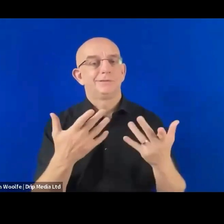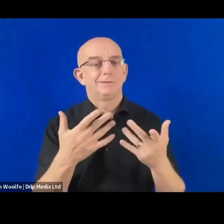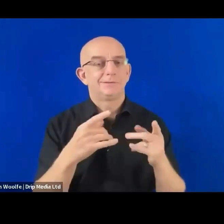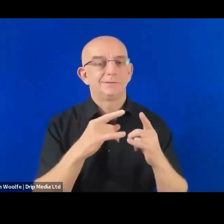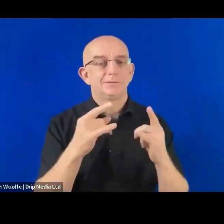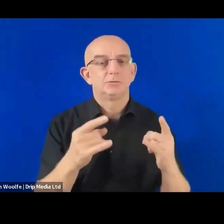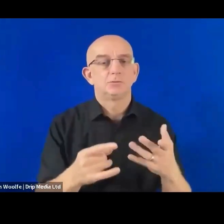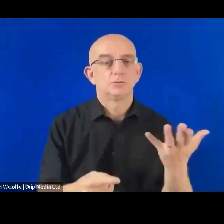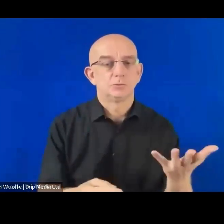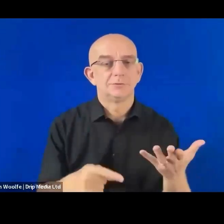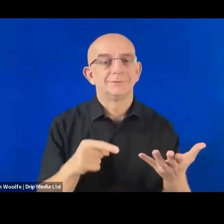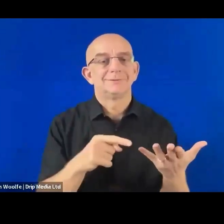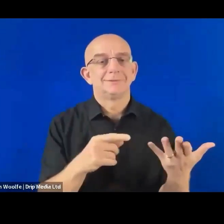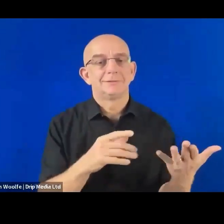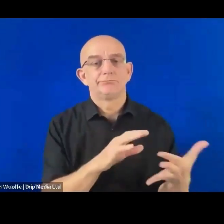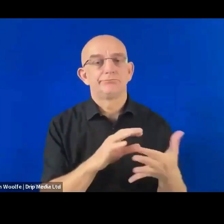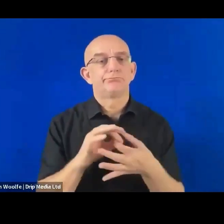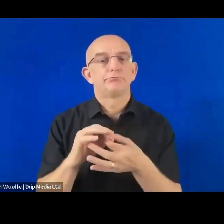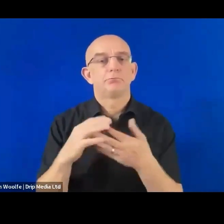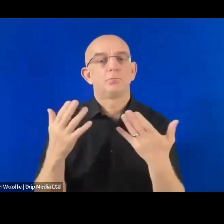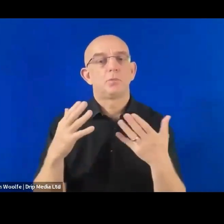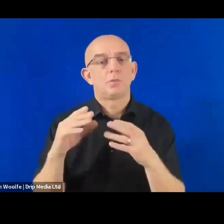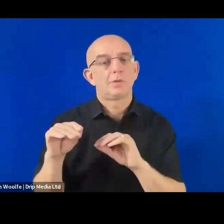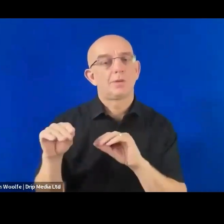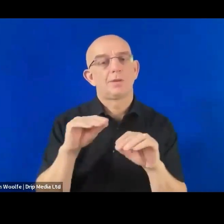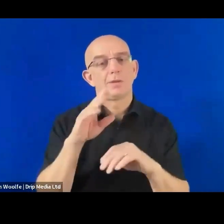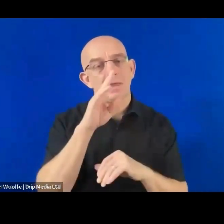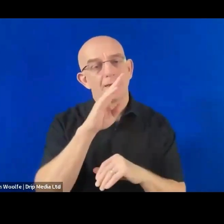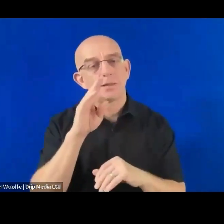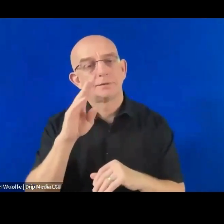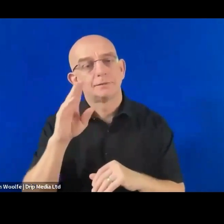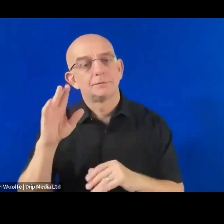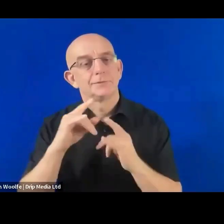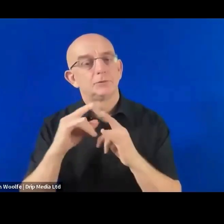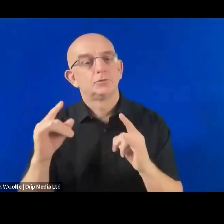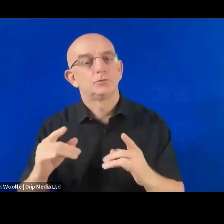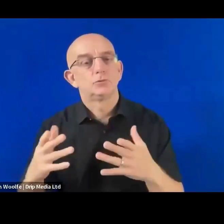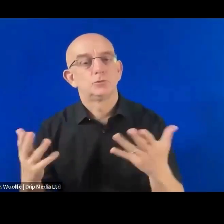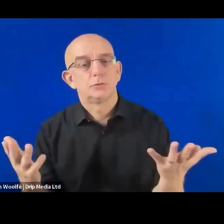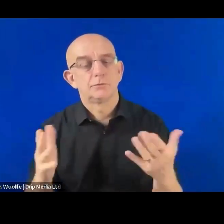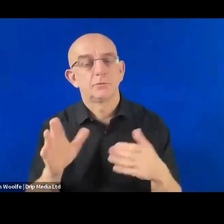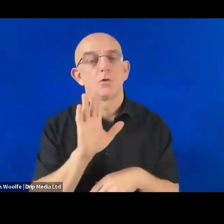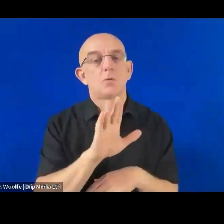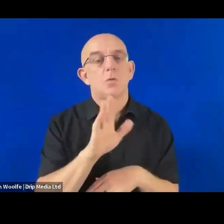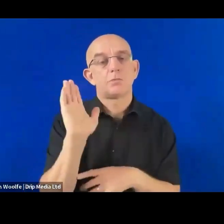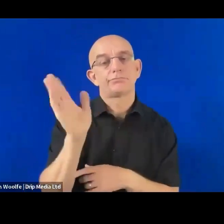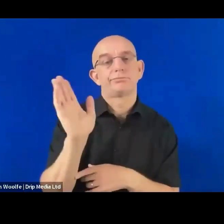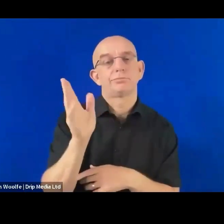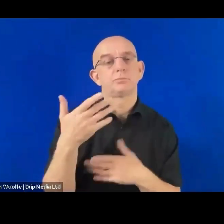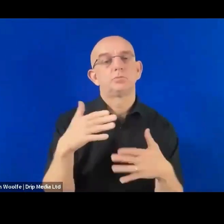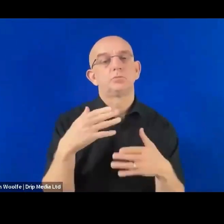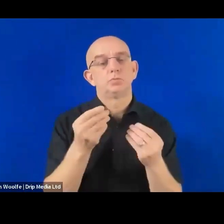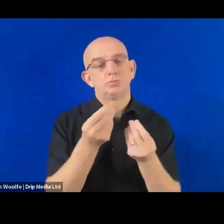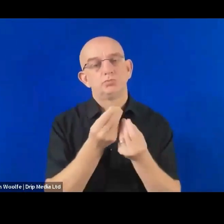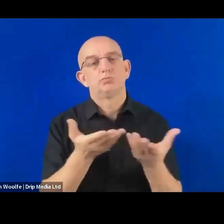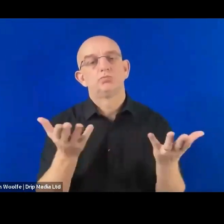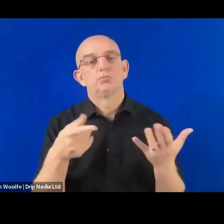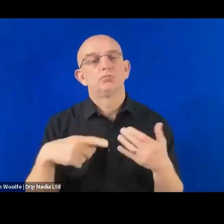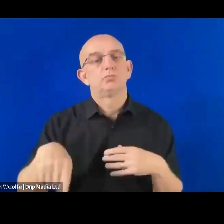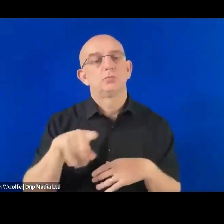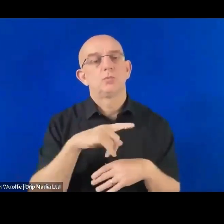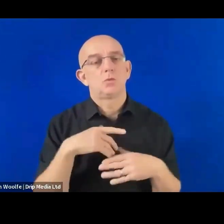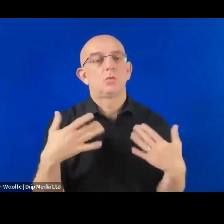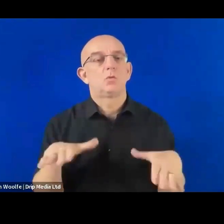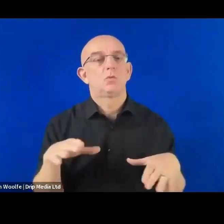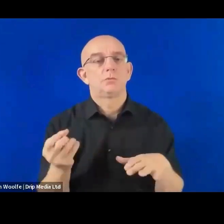think your presentation actually addressed already a question from a college from UNICEF in